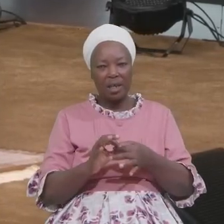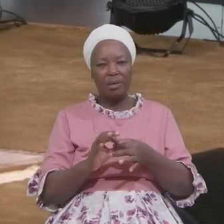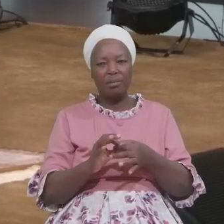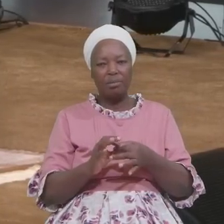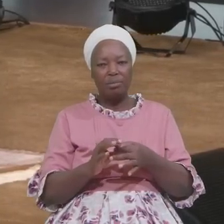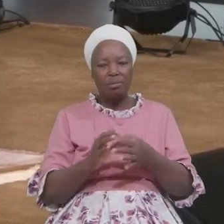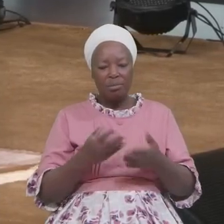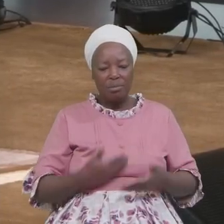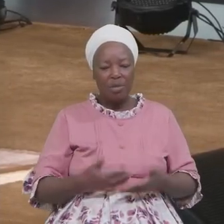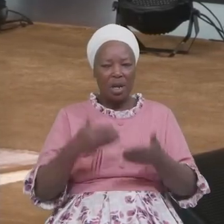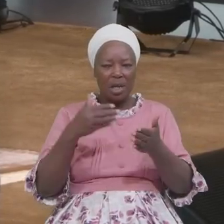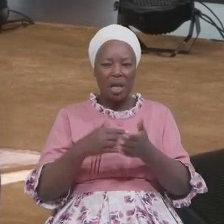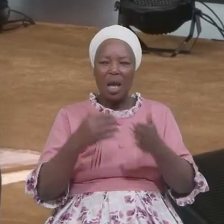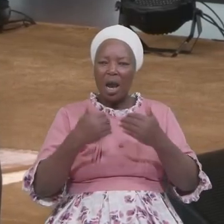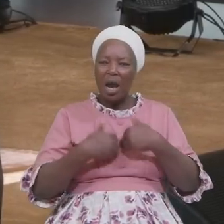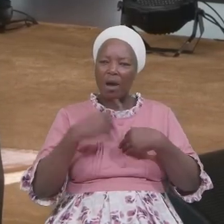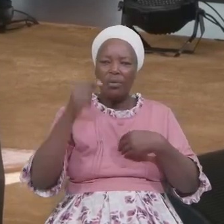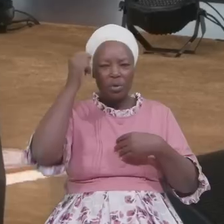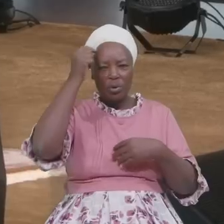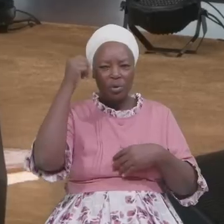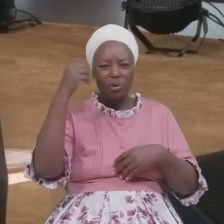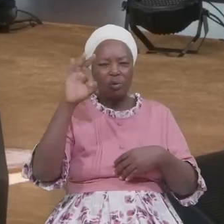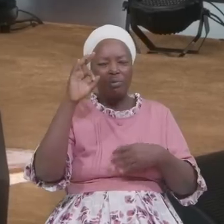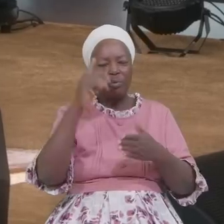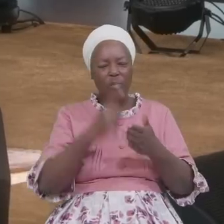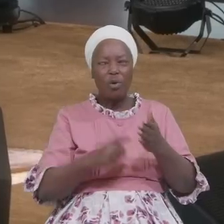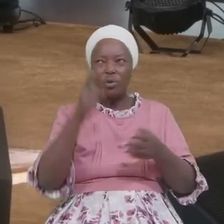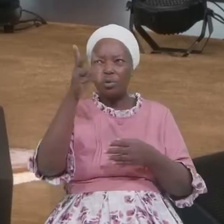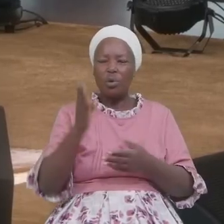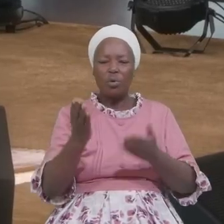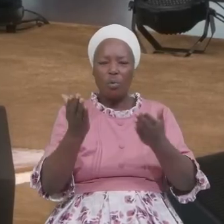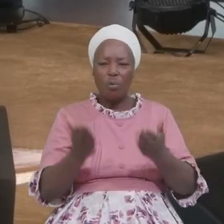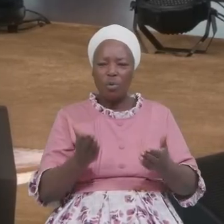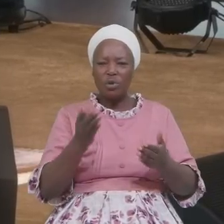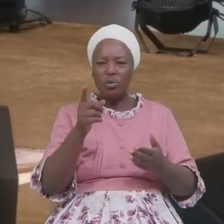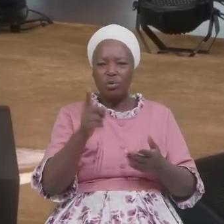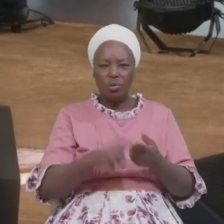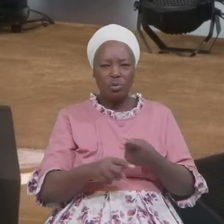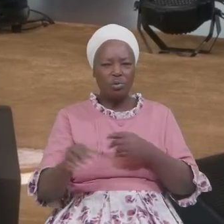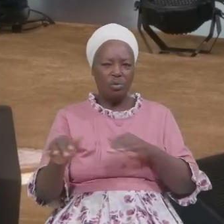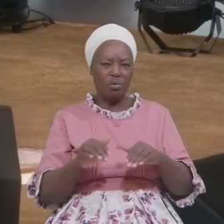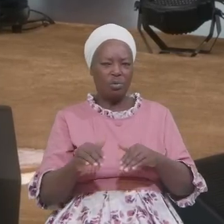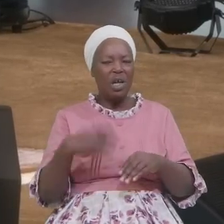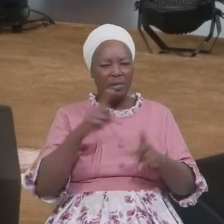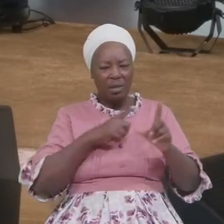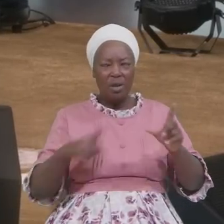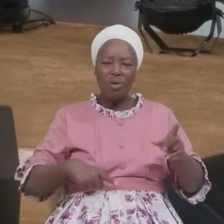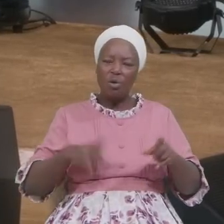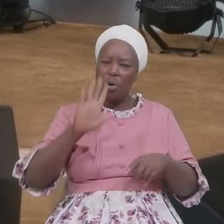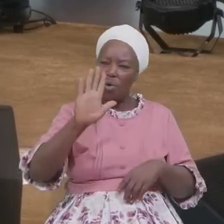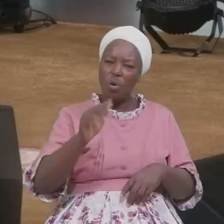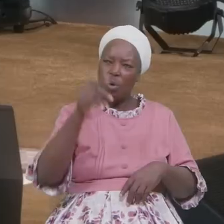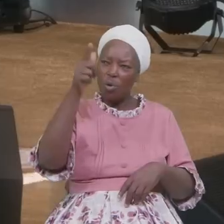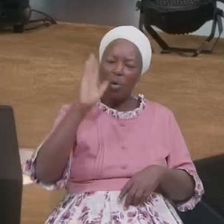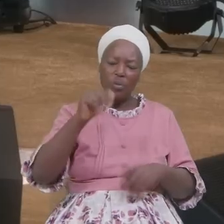of what God wanted to do? The Lord your God will circumcise your